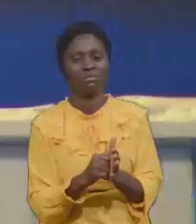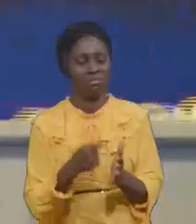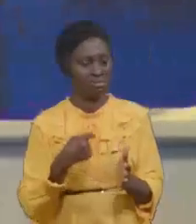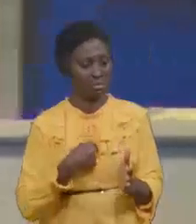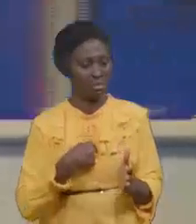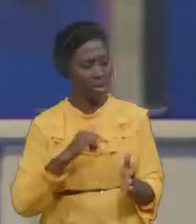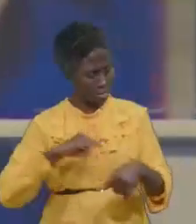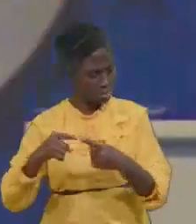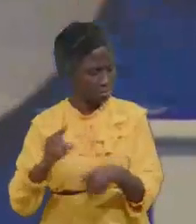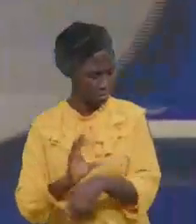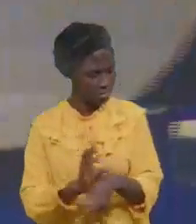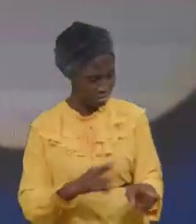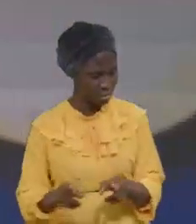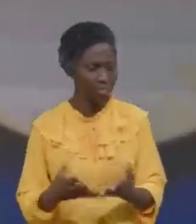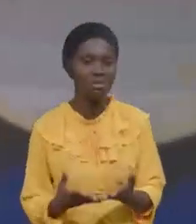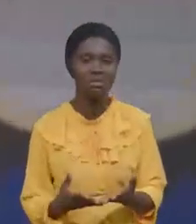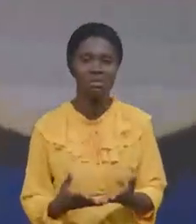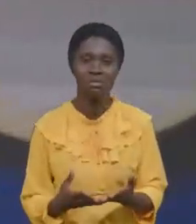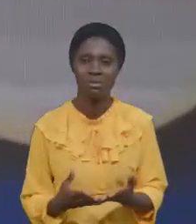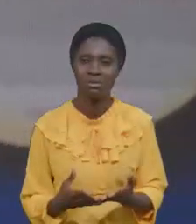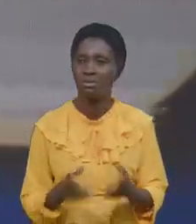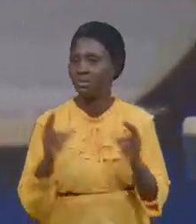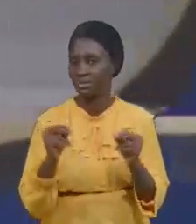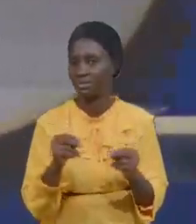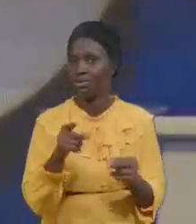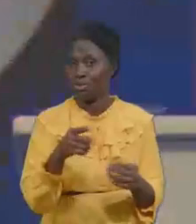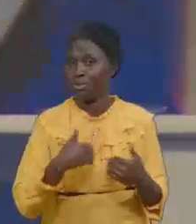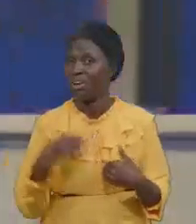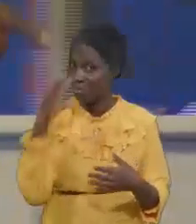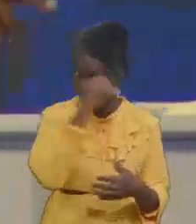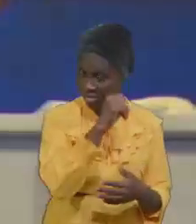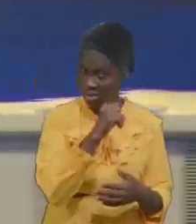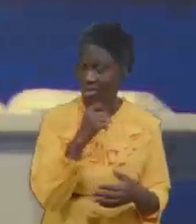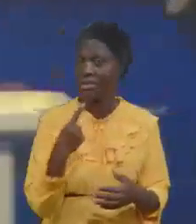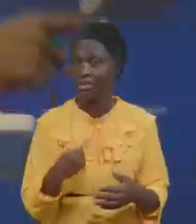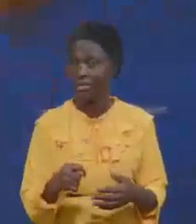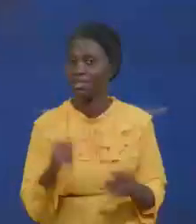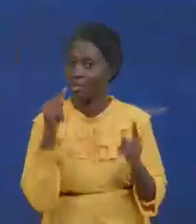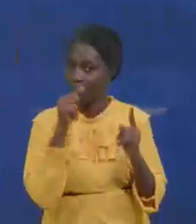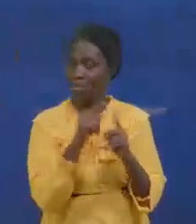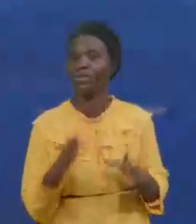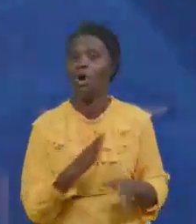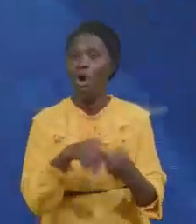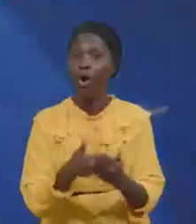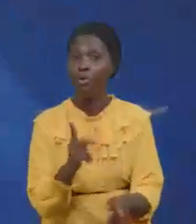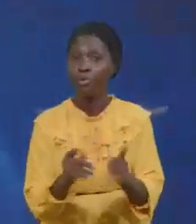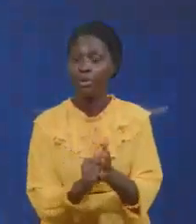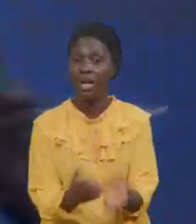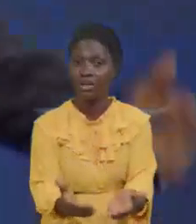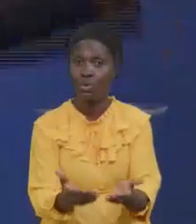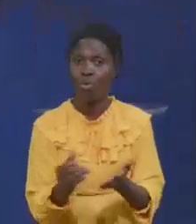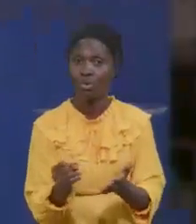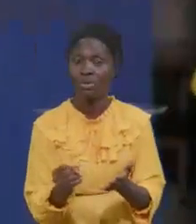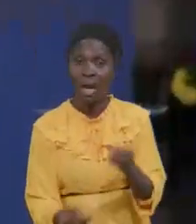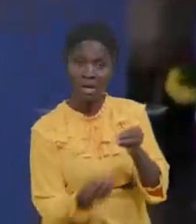to church already. You missed the point. All the people that want addition in their